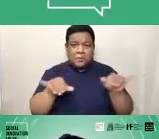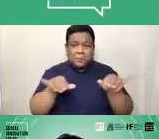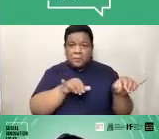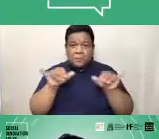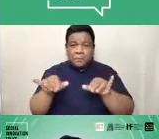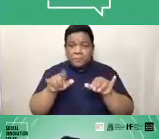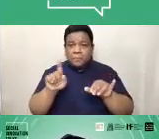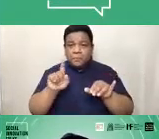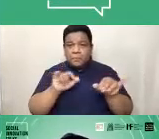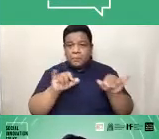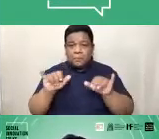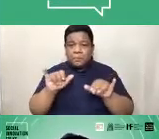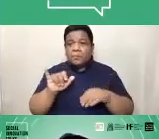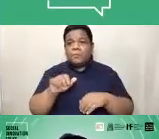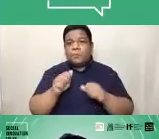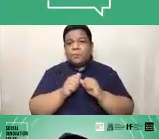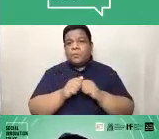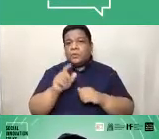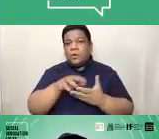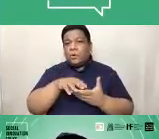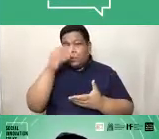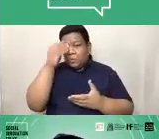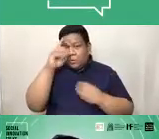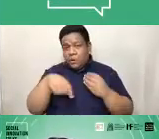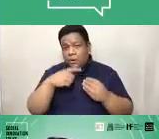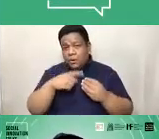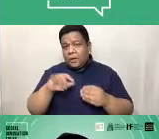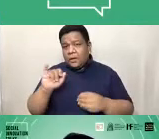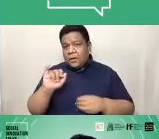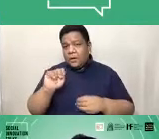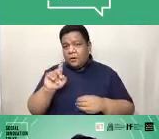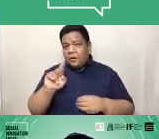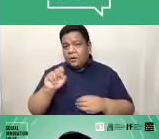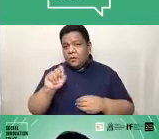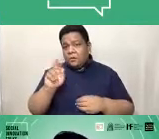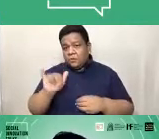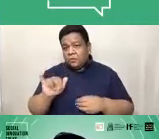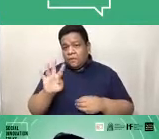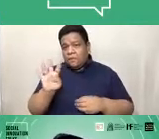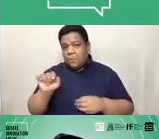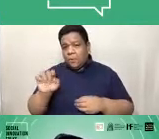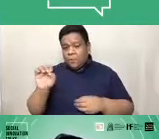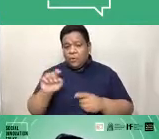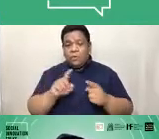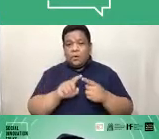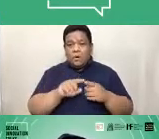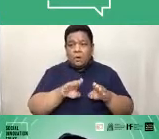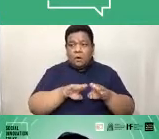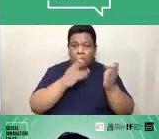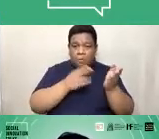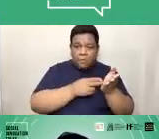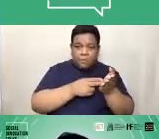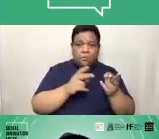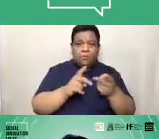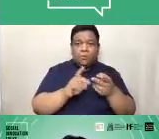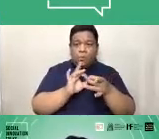It would be very similar to the principles of Industry 4.0, transparency, interconnectivity, and